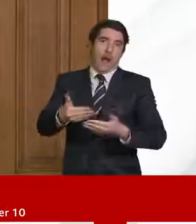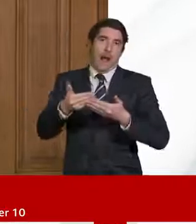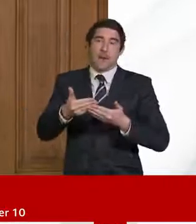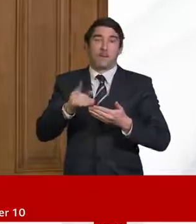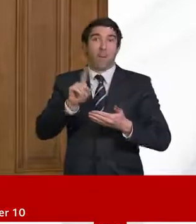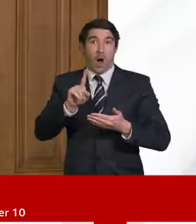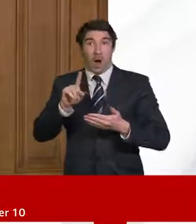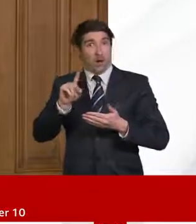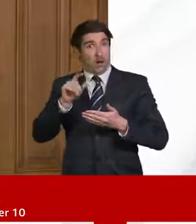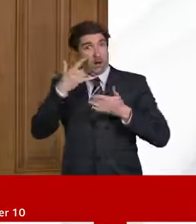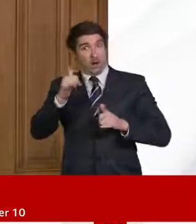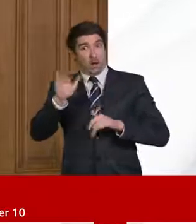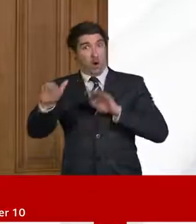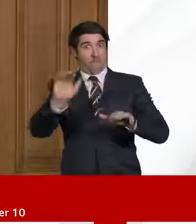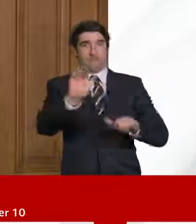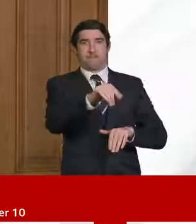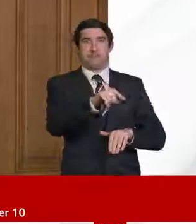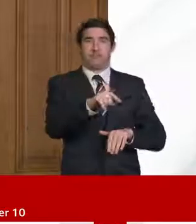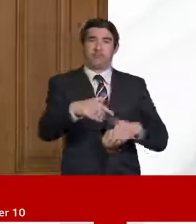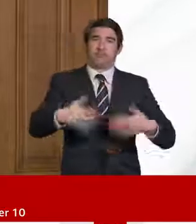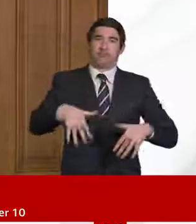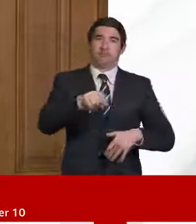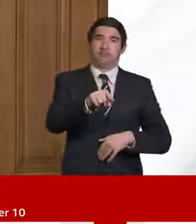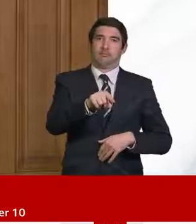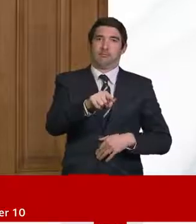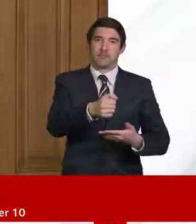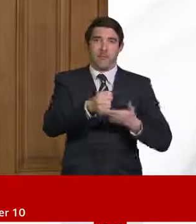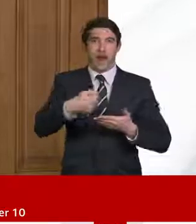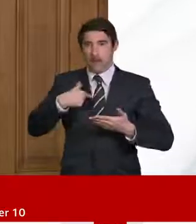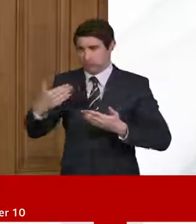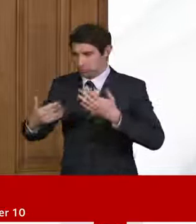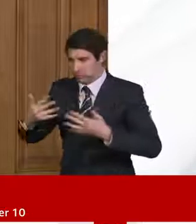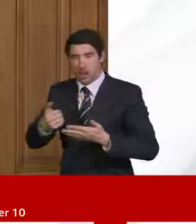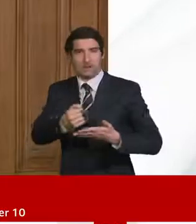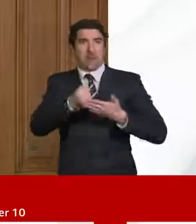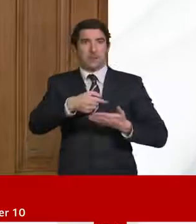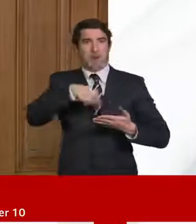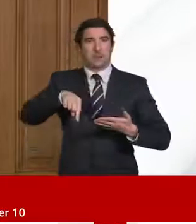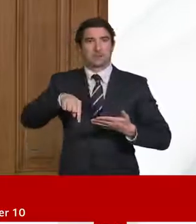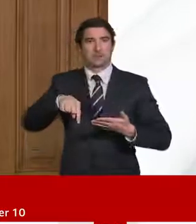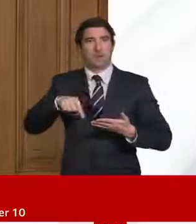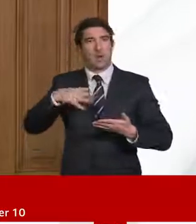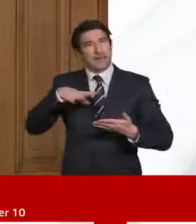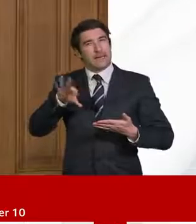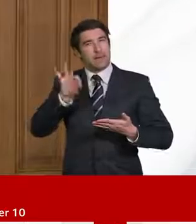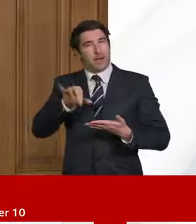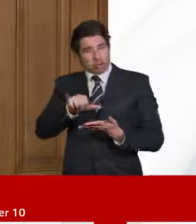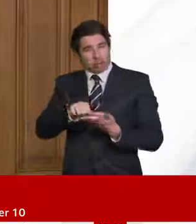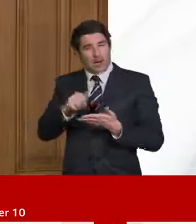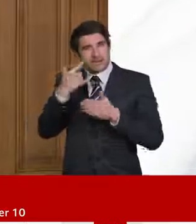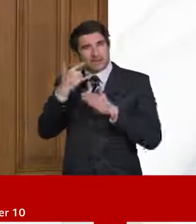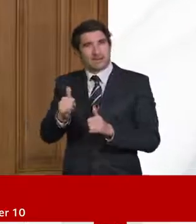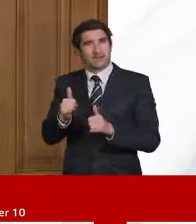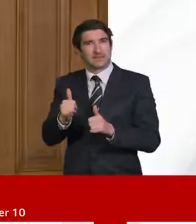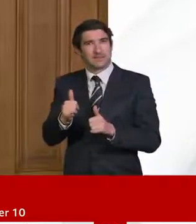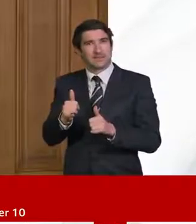isolation, and to understand the epidemiology of the disease. But I think we also need to be back on this, it's the have you got it